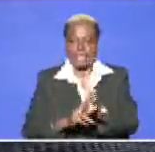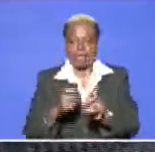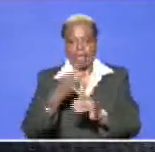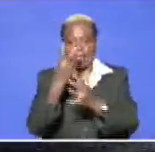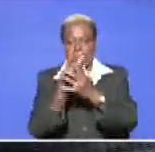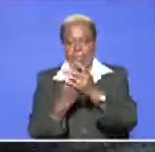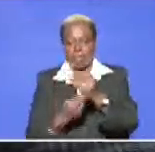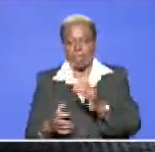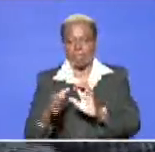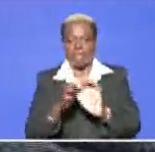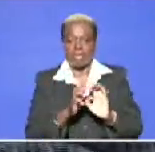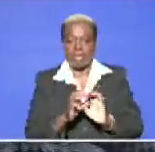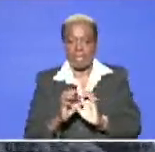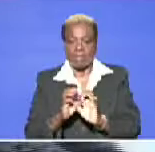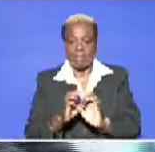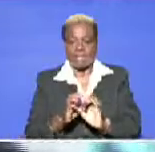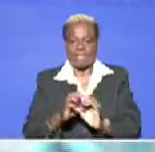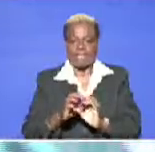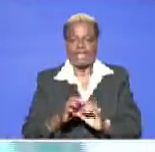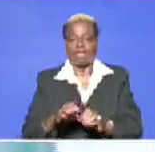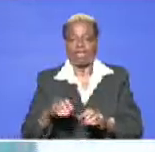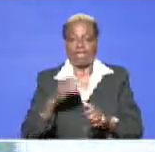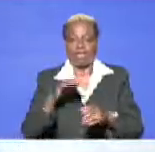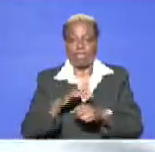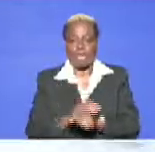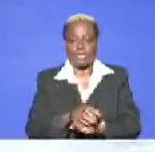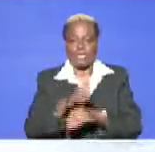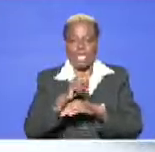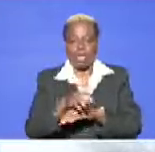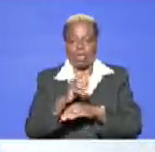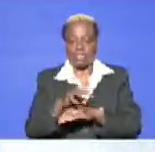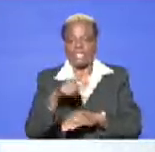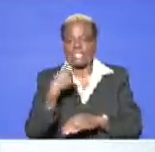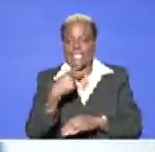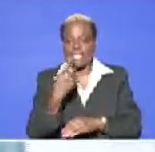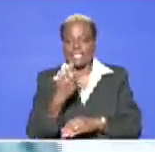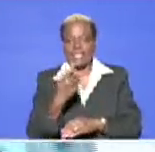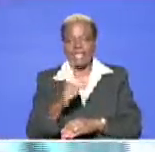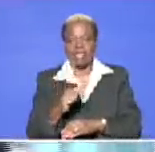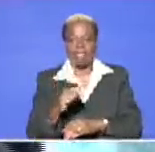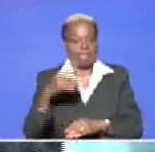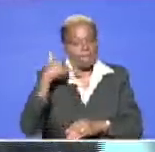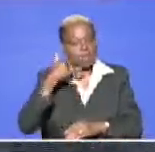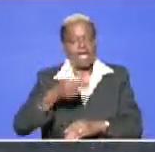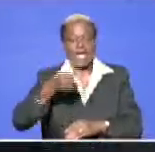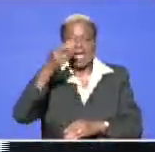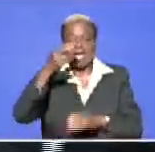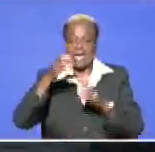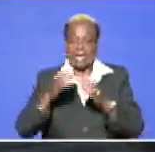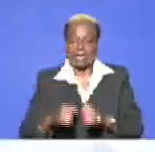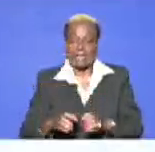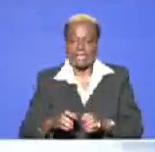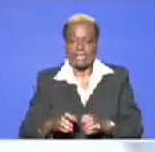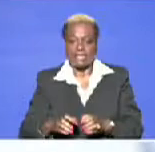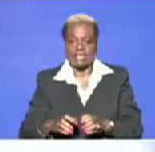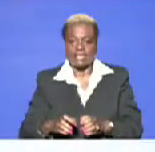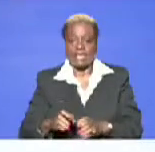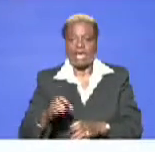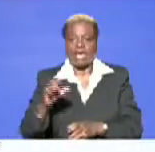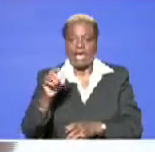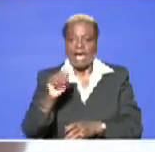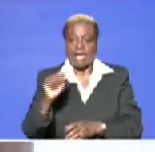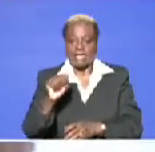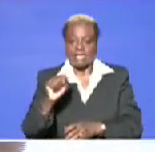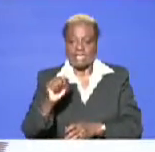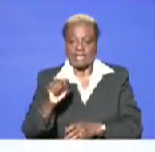press conference at the Southwest Plaza today that the phone has high-ranging capabilities. Alcatel Sales and Marketing Regional